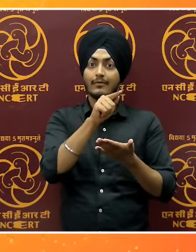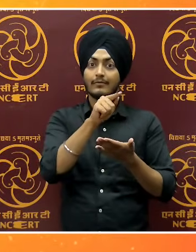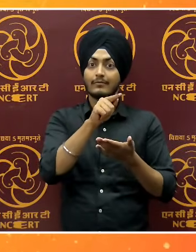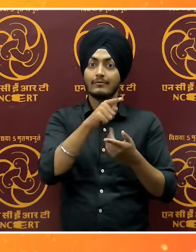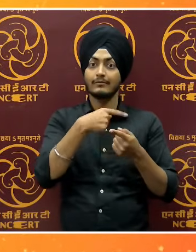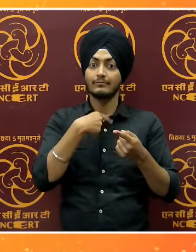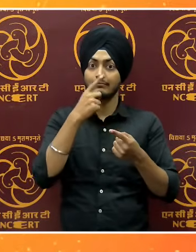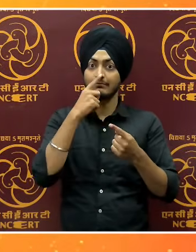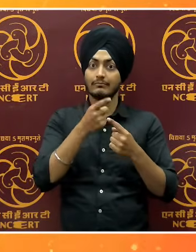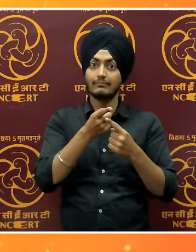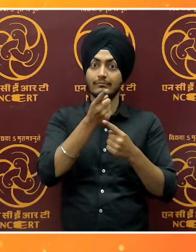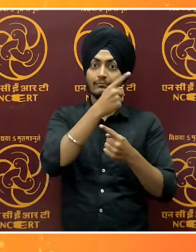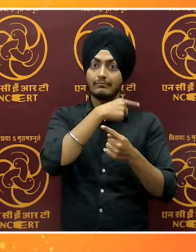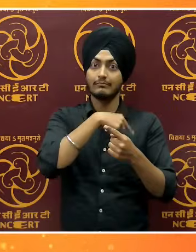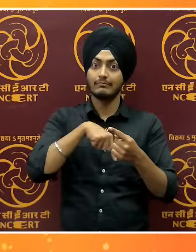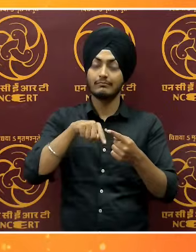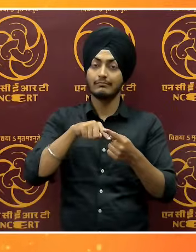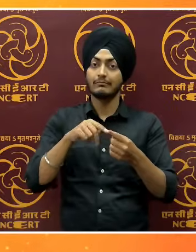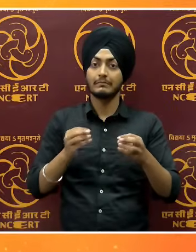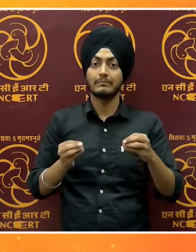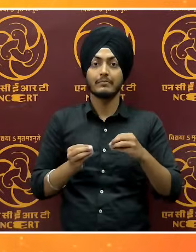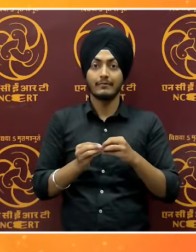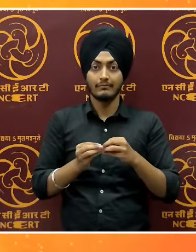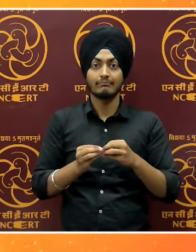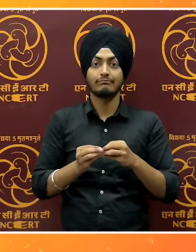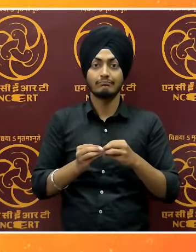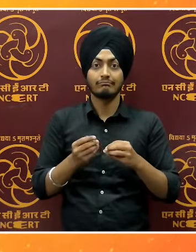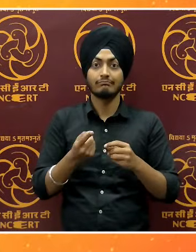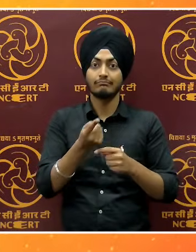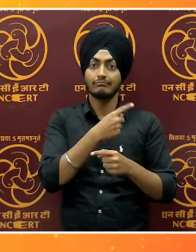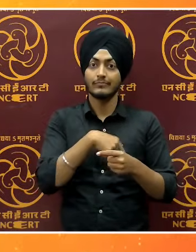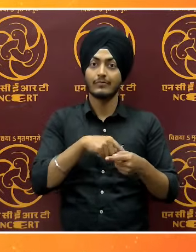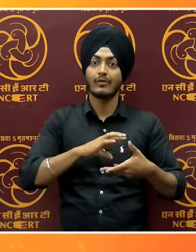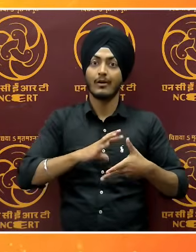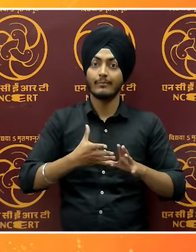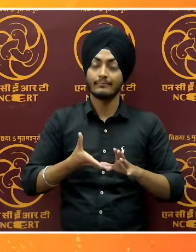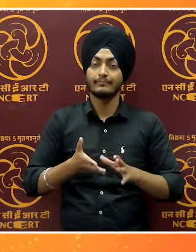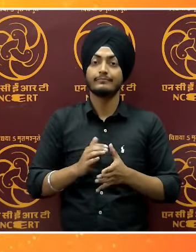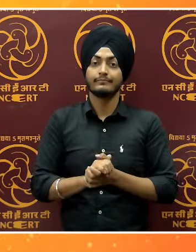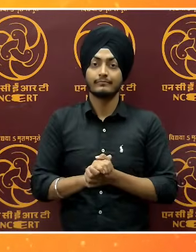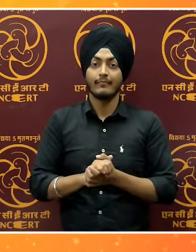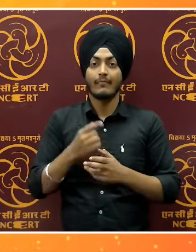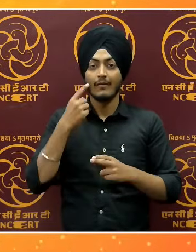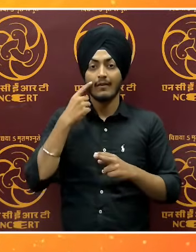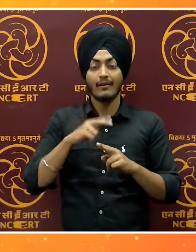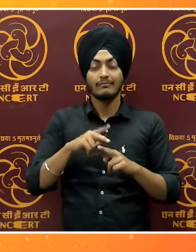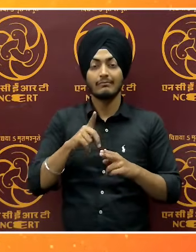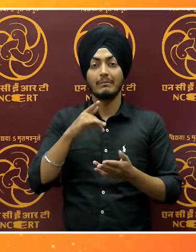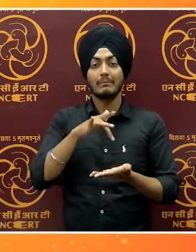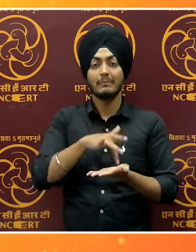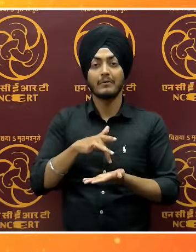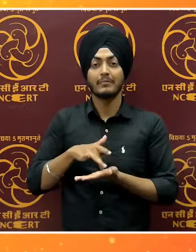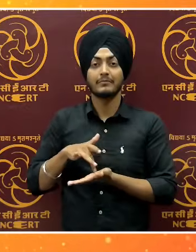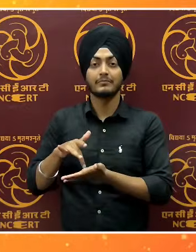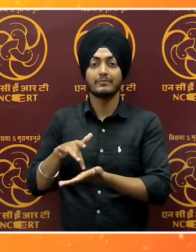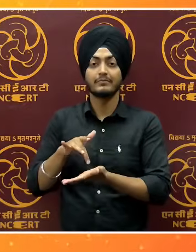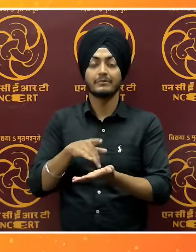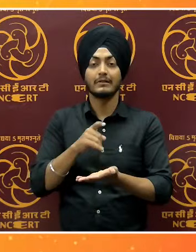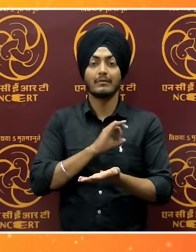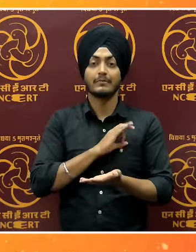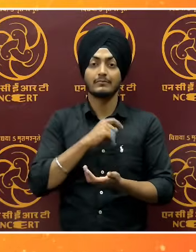attracts towards the south. So if you place any North Pole at any point,